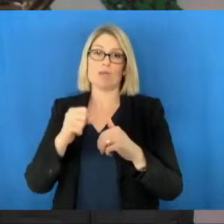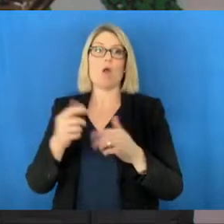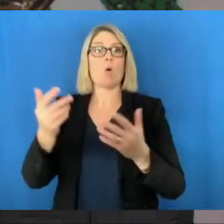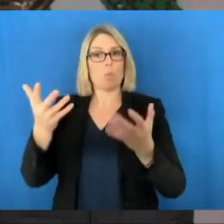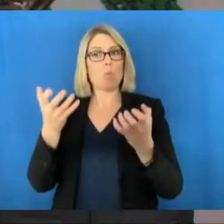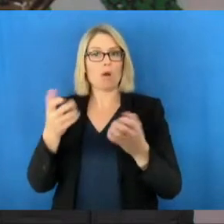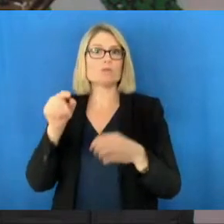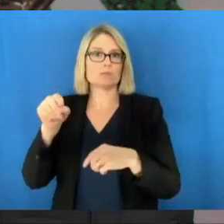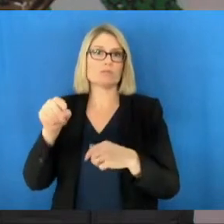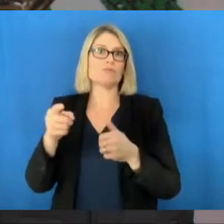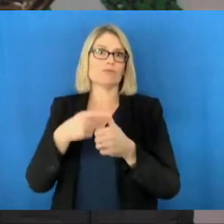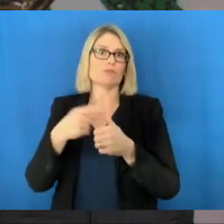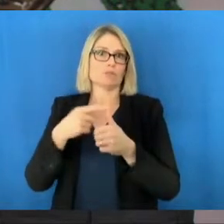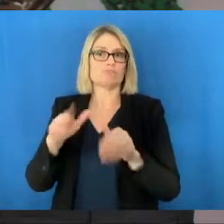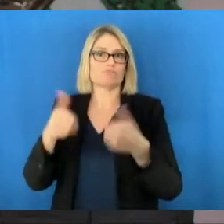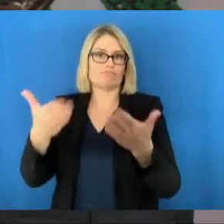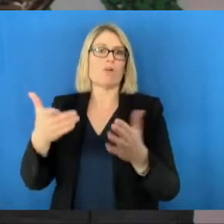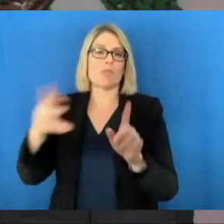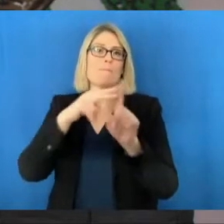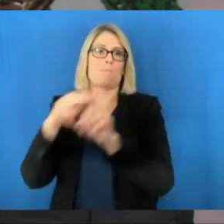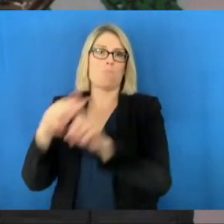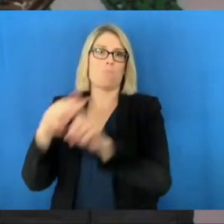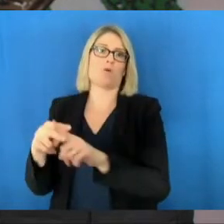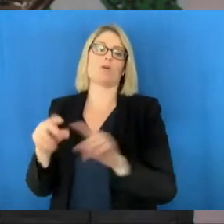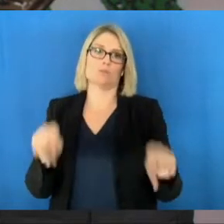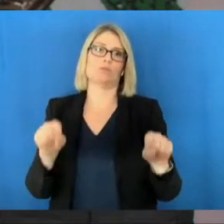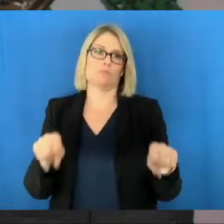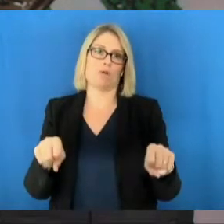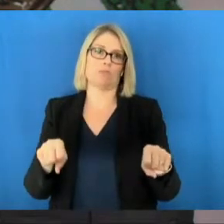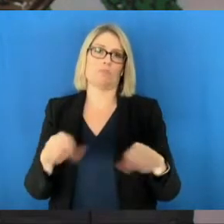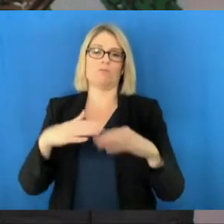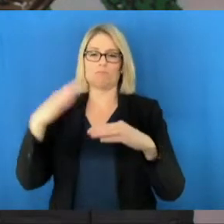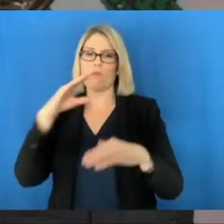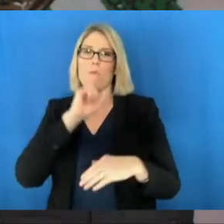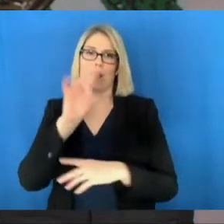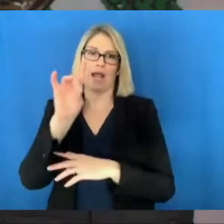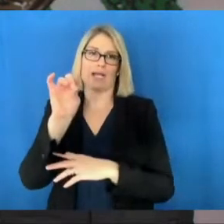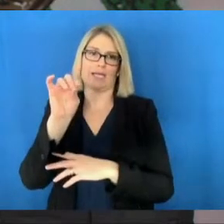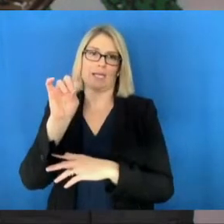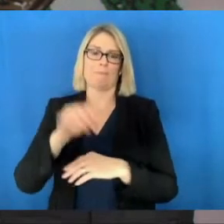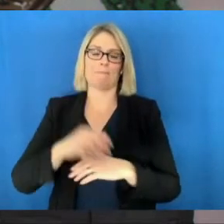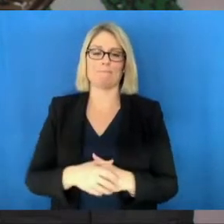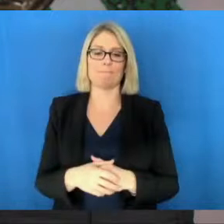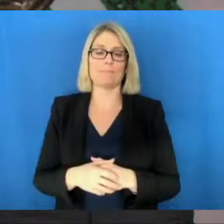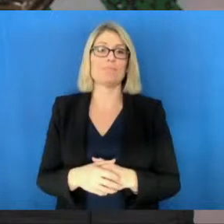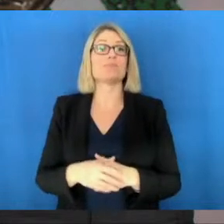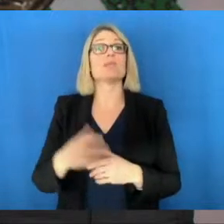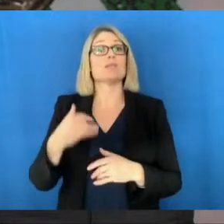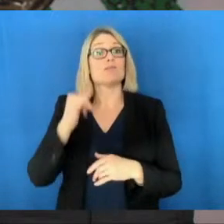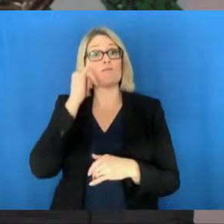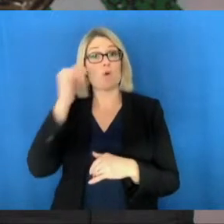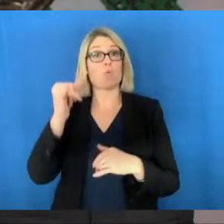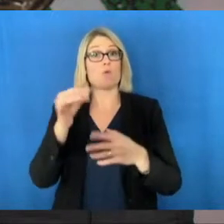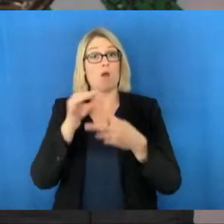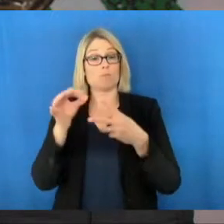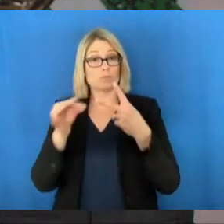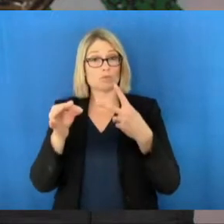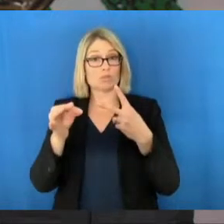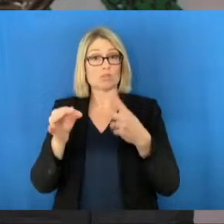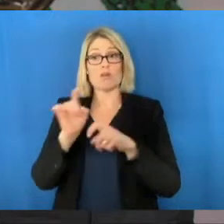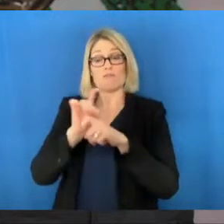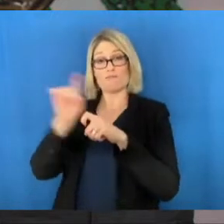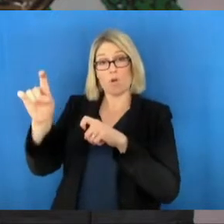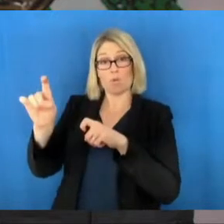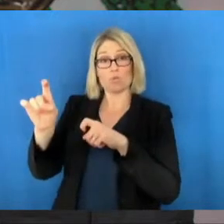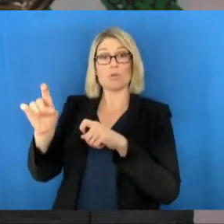there and offer people those appointments as soon as we could. So this phone option with our staff booking directly into